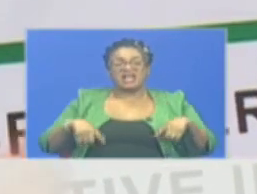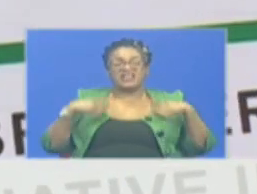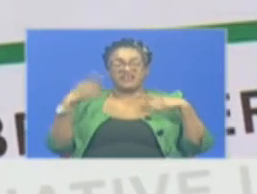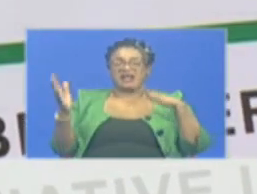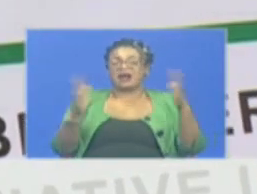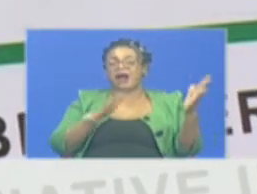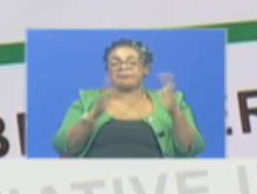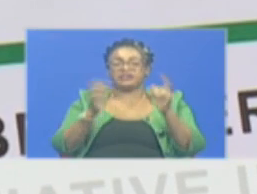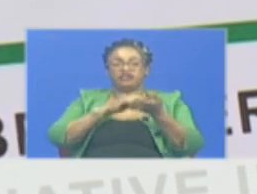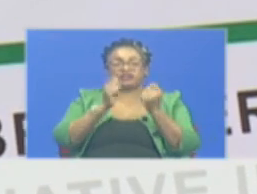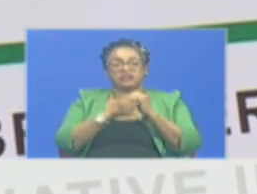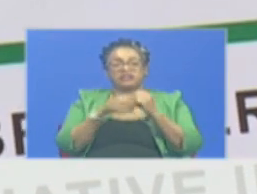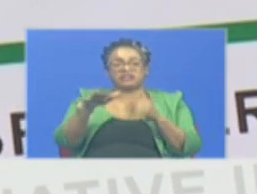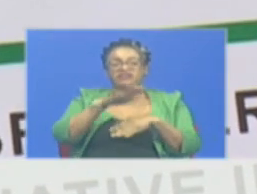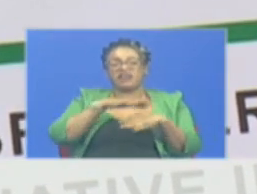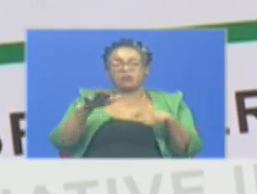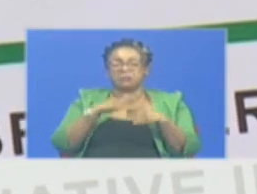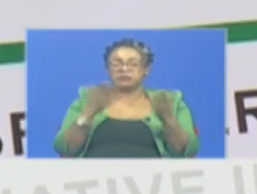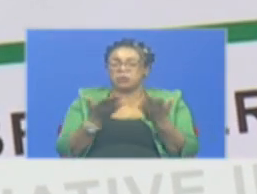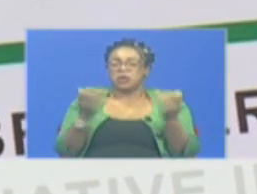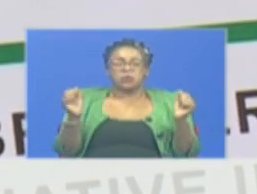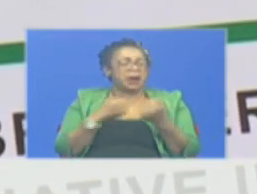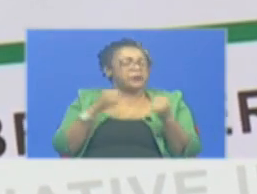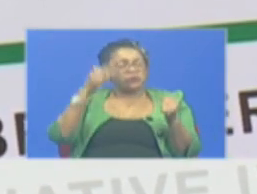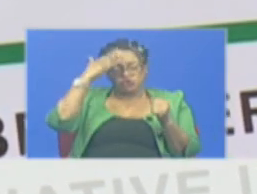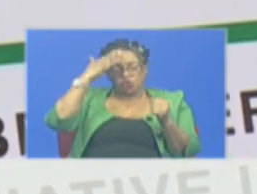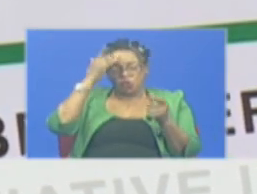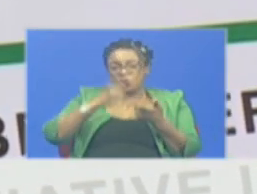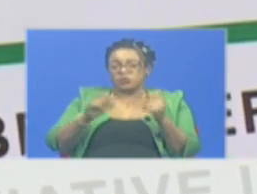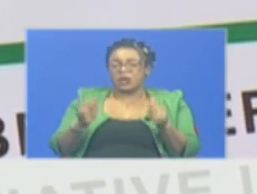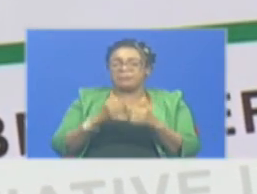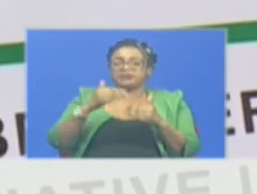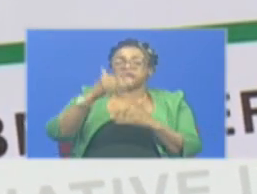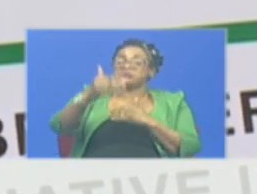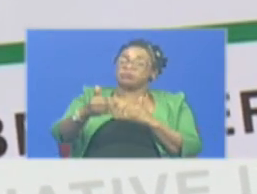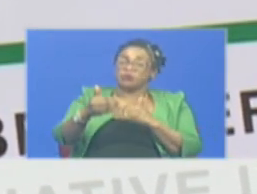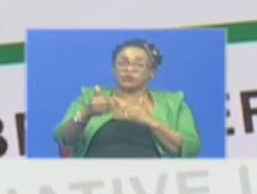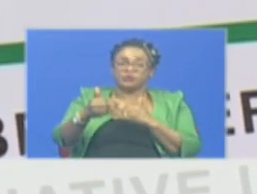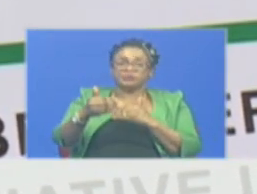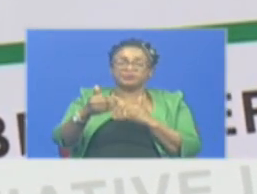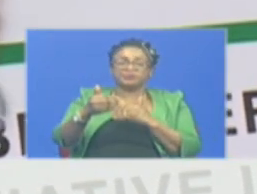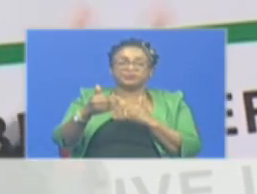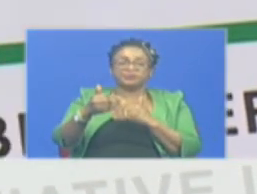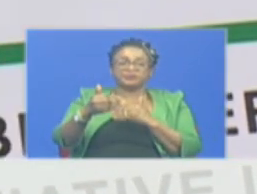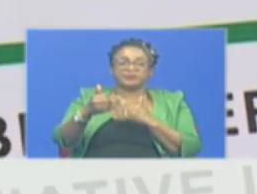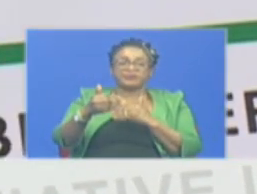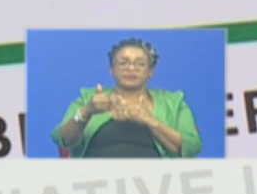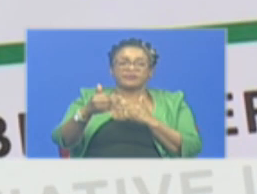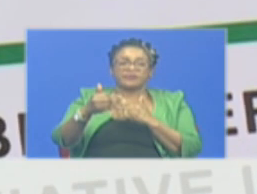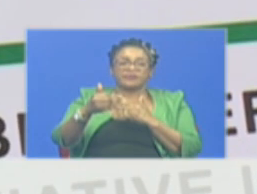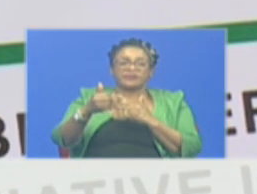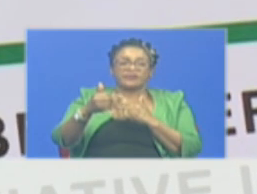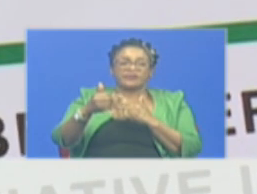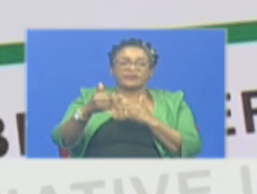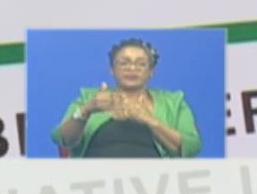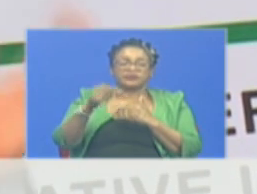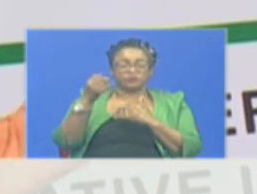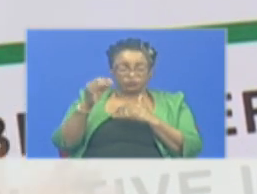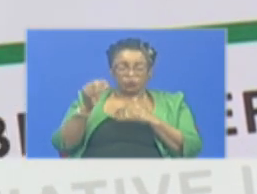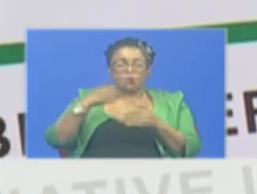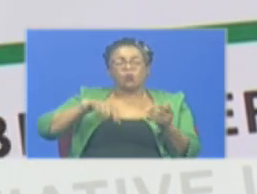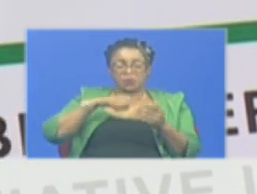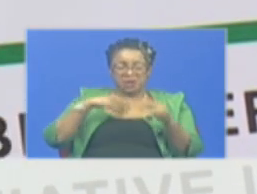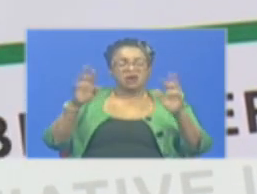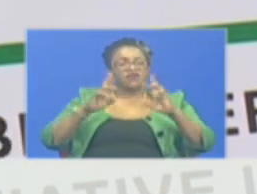change environment where you can't predict with extreme accuracy even the patterns. So we are still